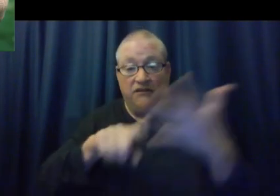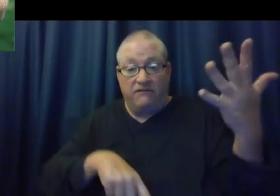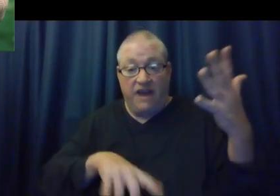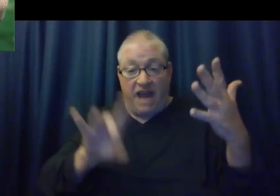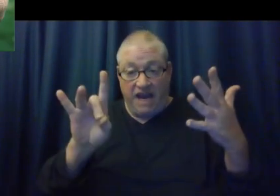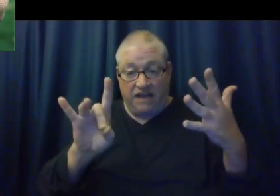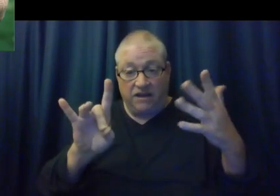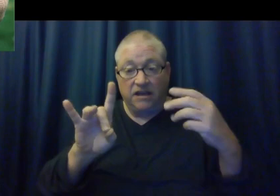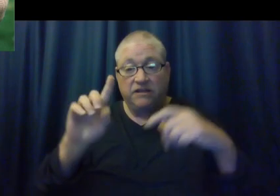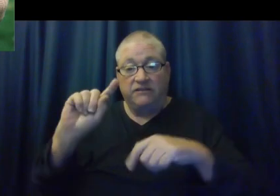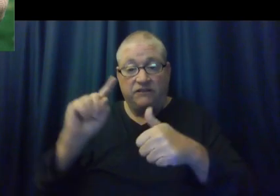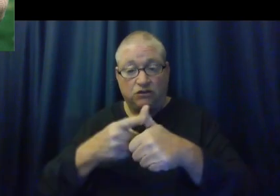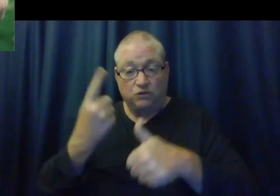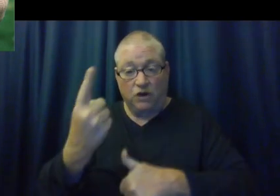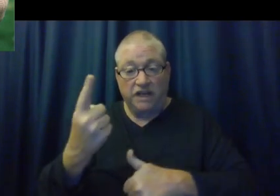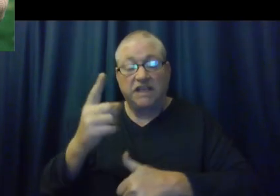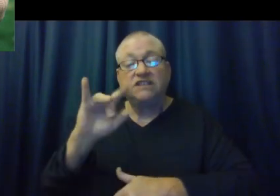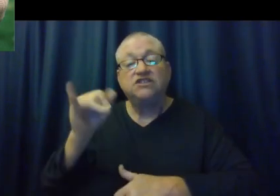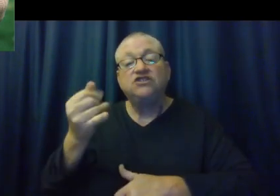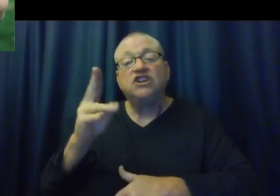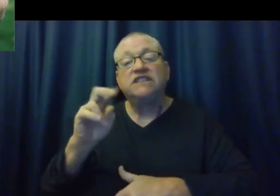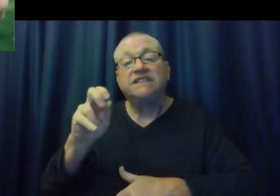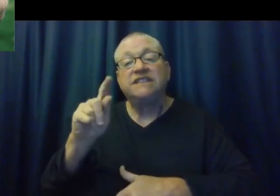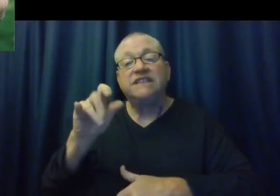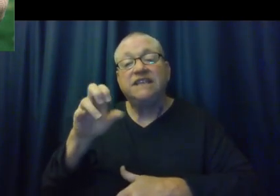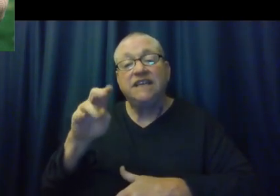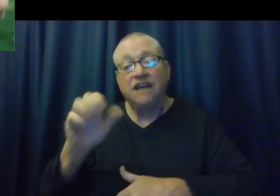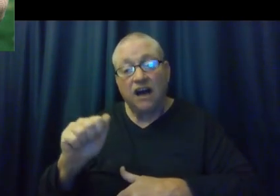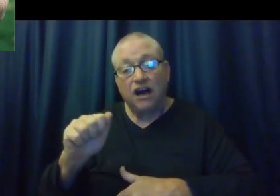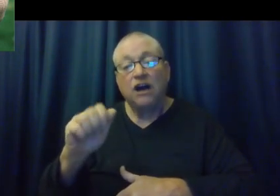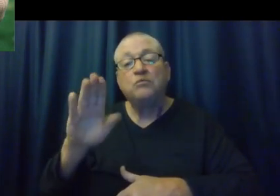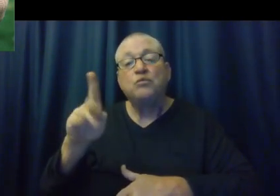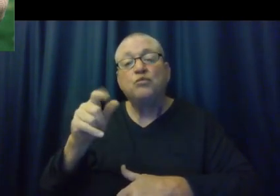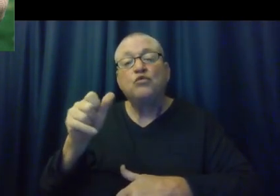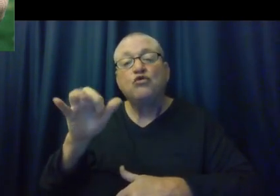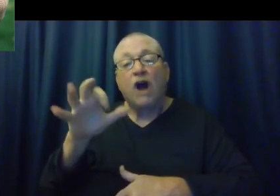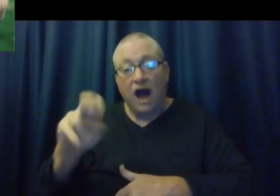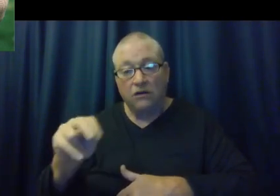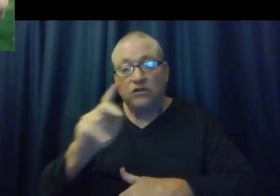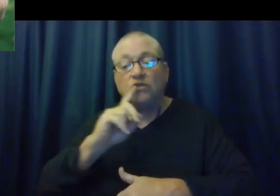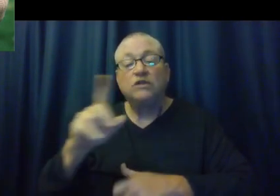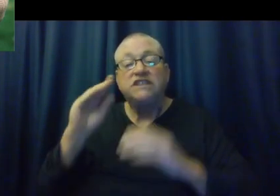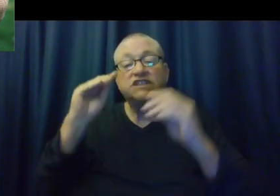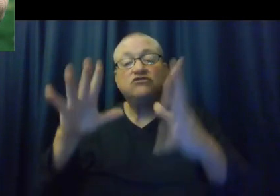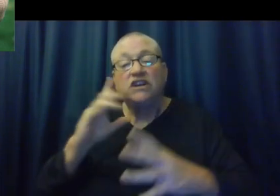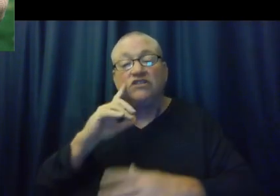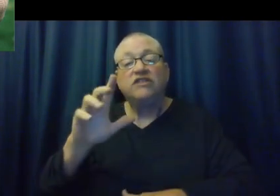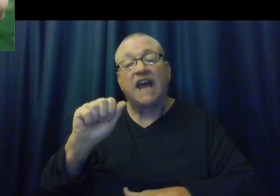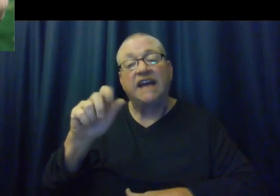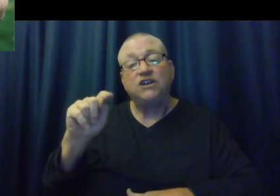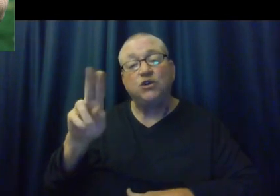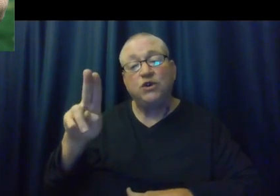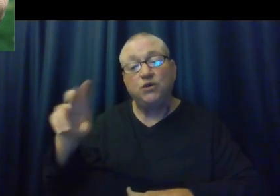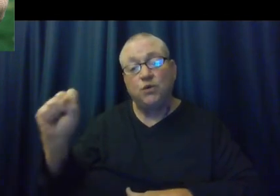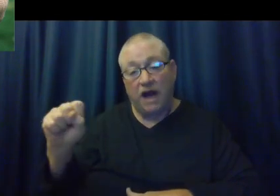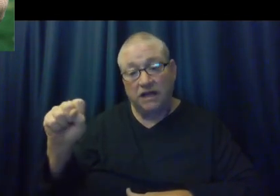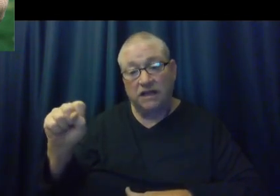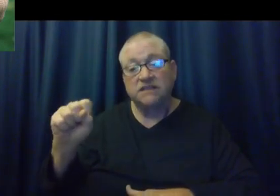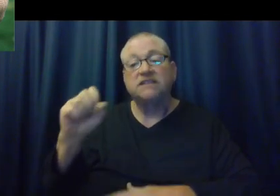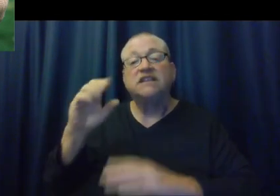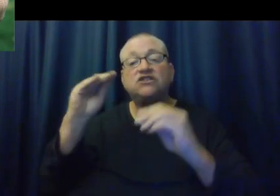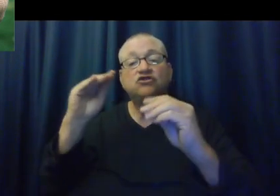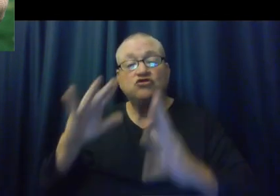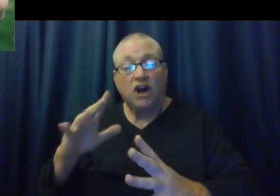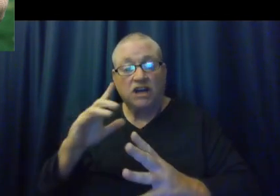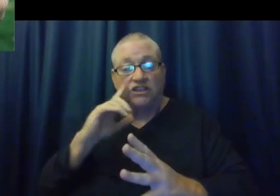of 8 President's Exceptional Effort Awards goes to Justina Brown, who is an instructional designer in the ATUS Teaching,